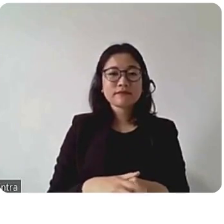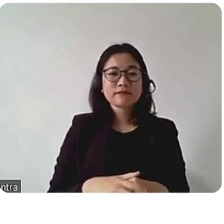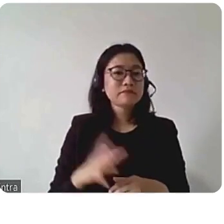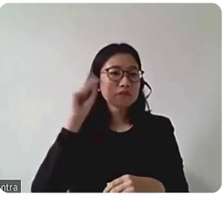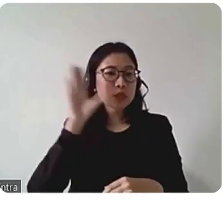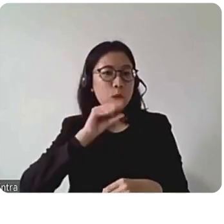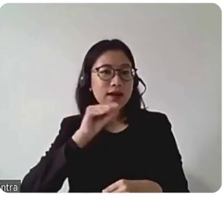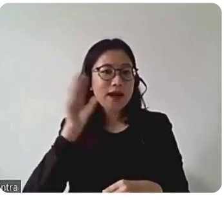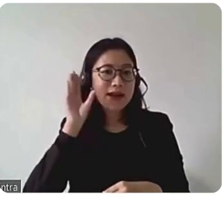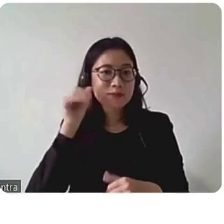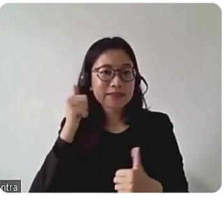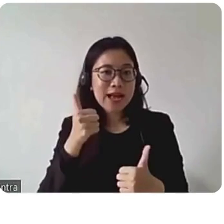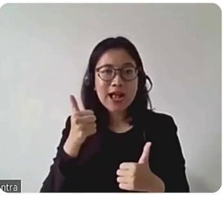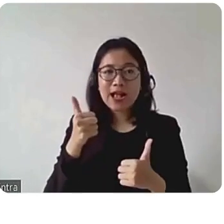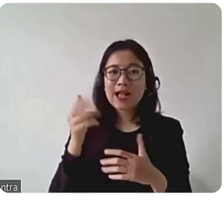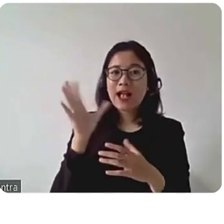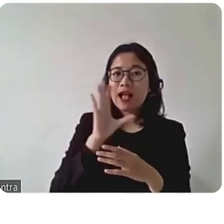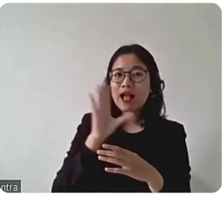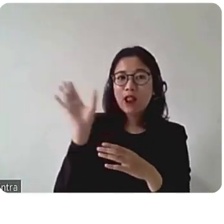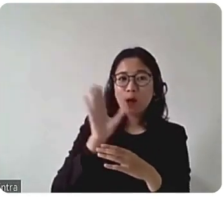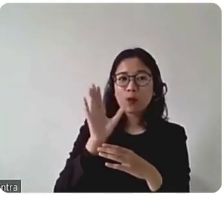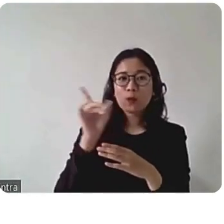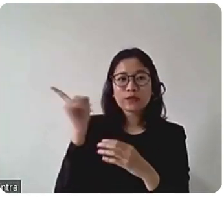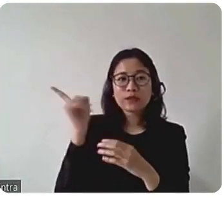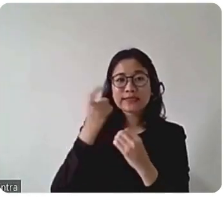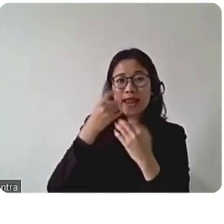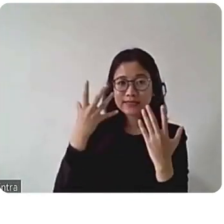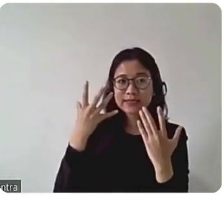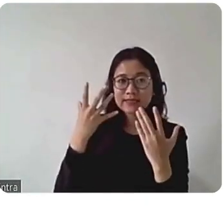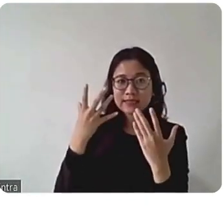Yes, Hello? Is it clear enough?